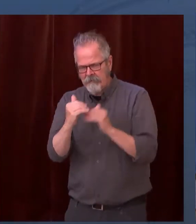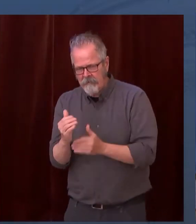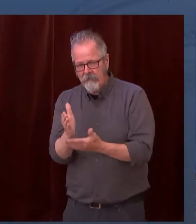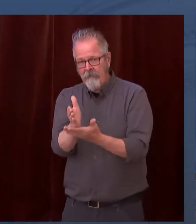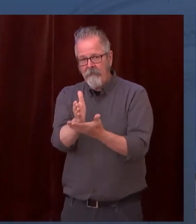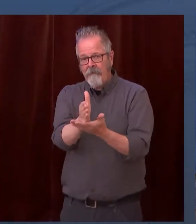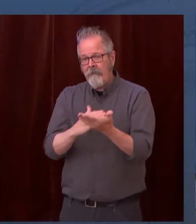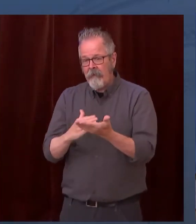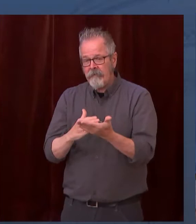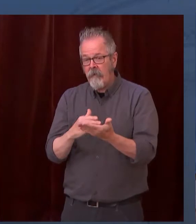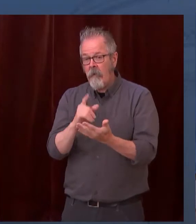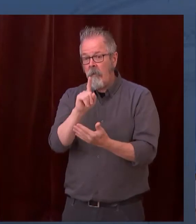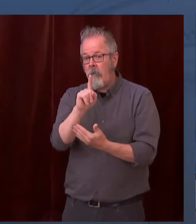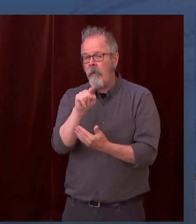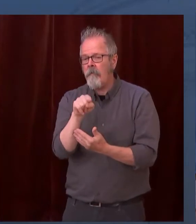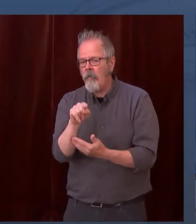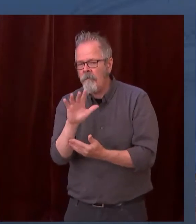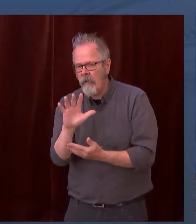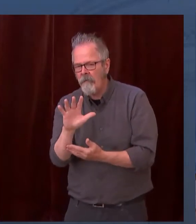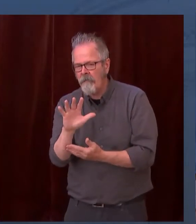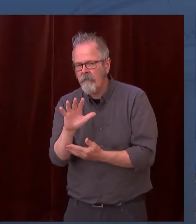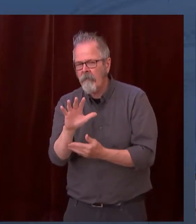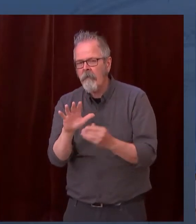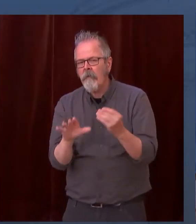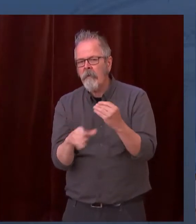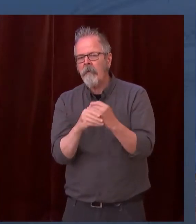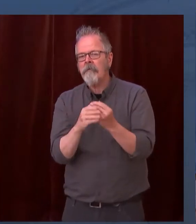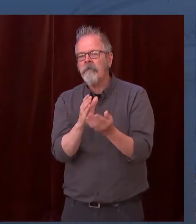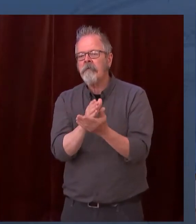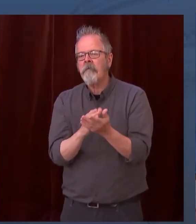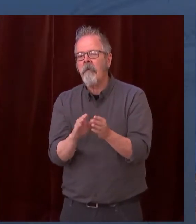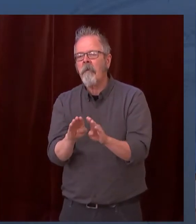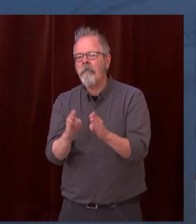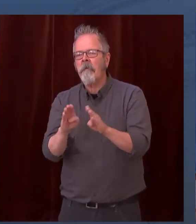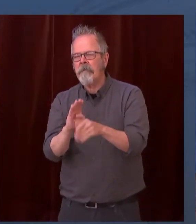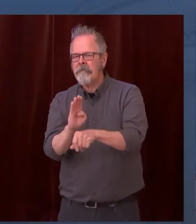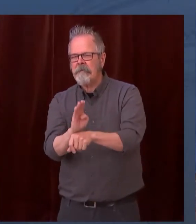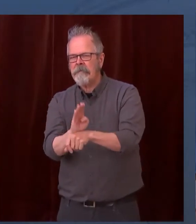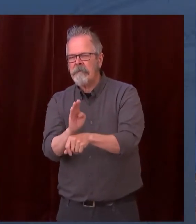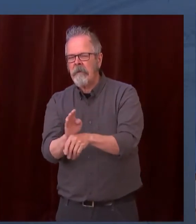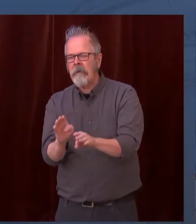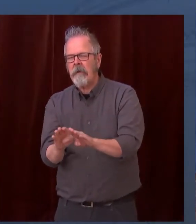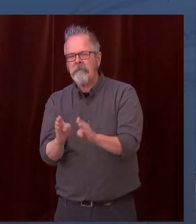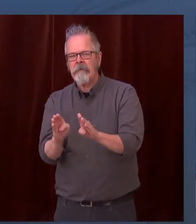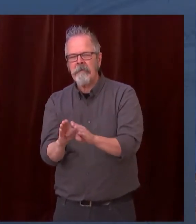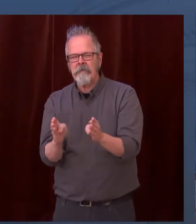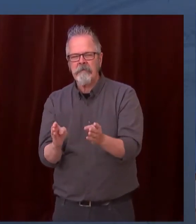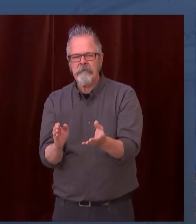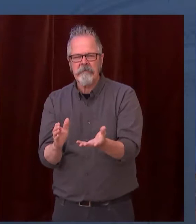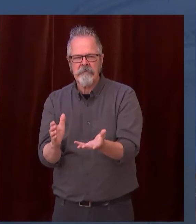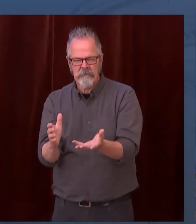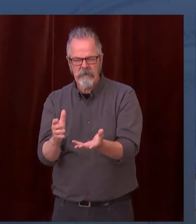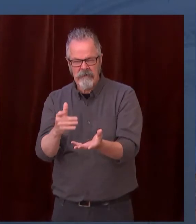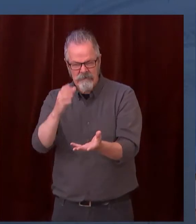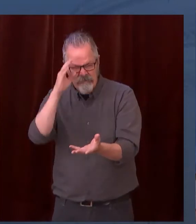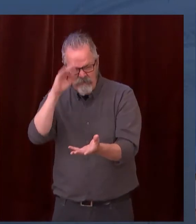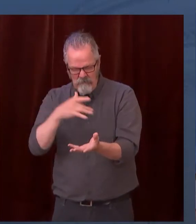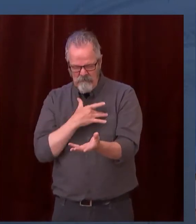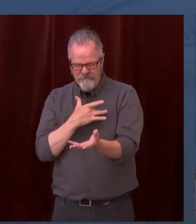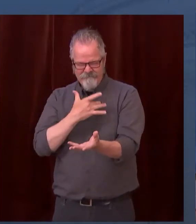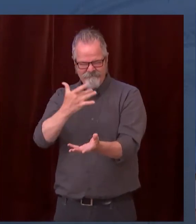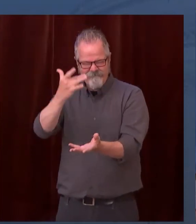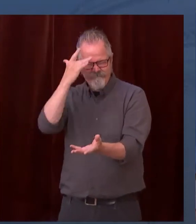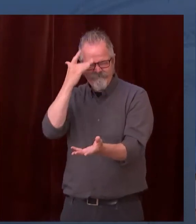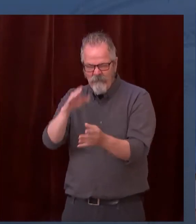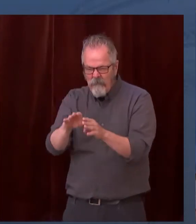locally under stringent safety precautions, including making sure everybody is wearing a mask when they go to businesses,